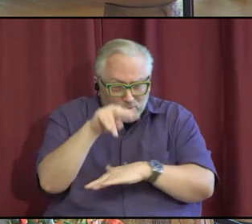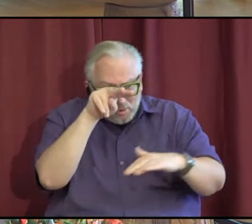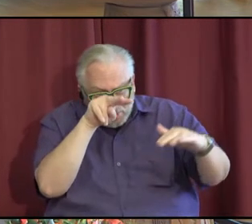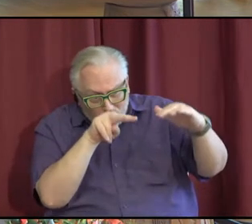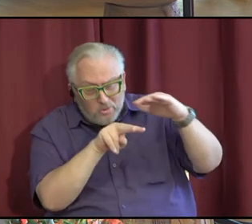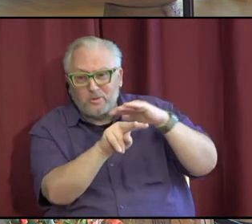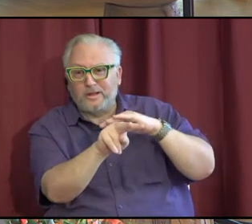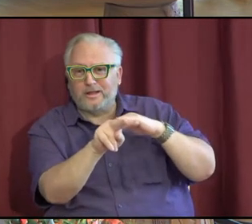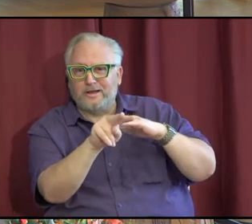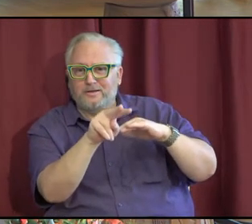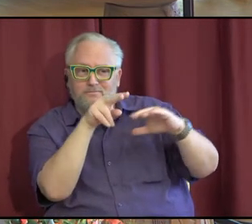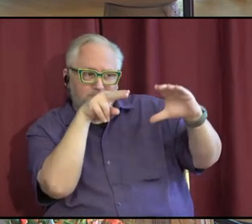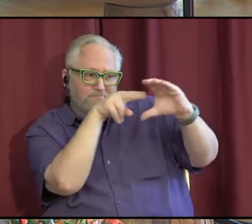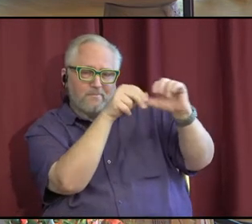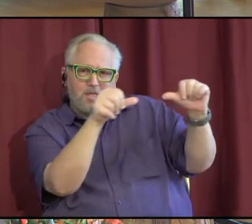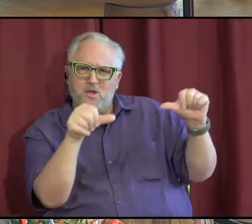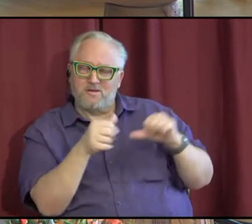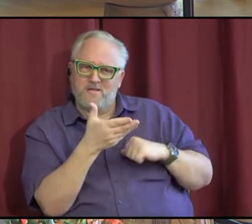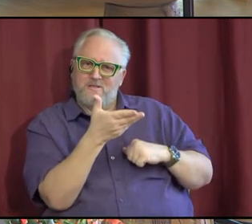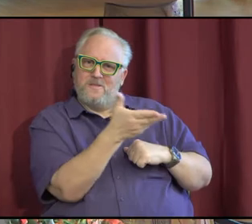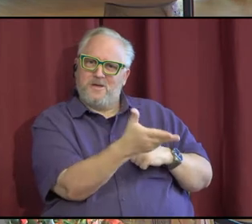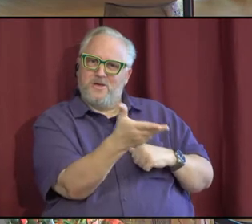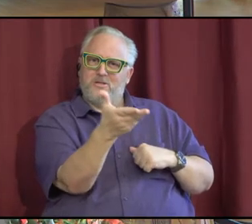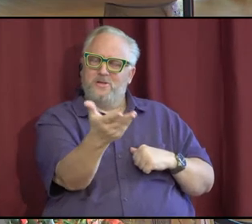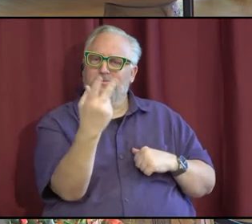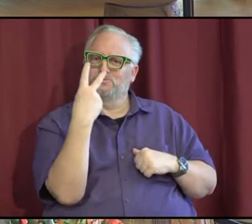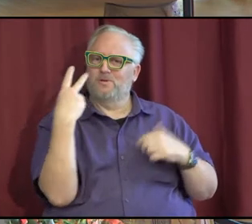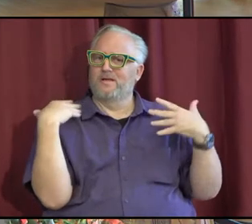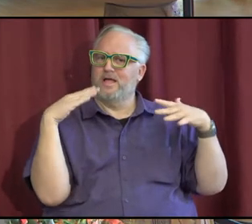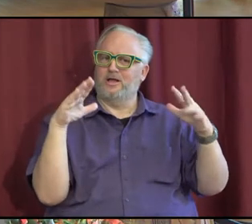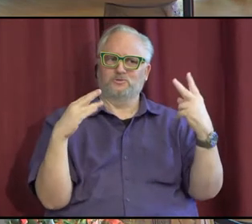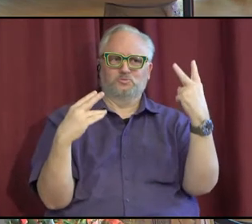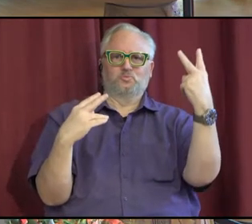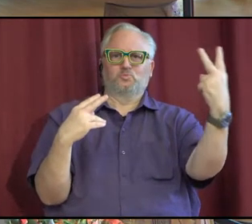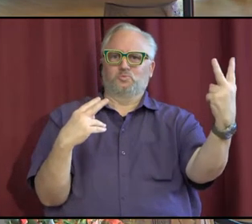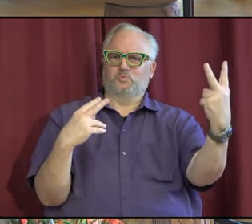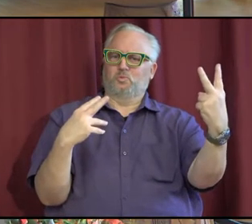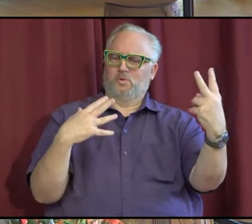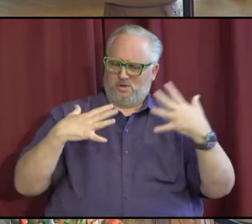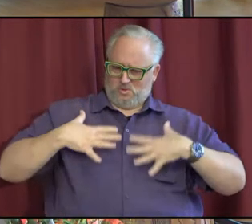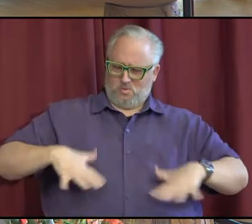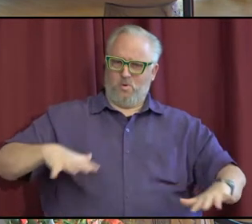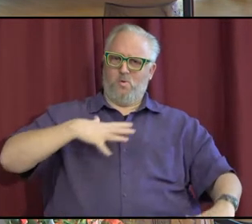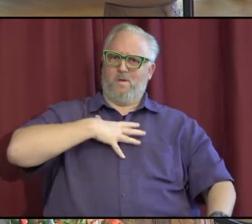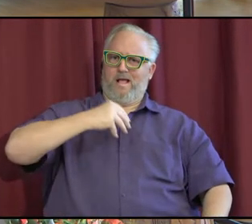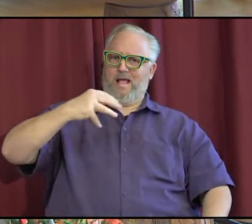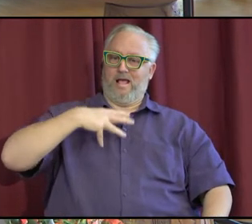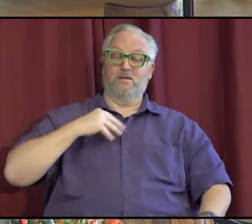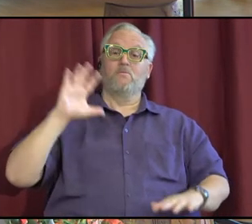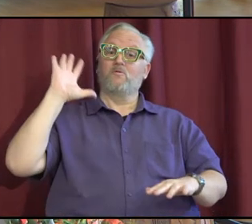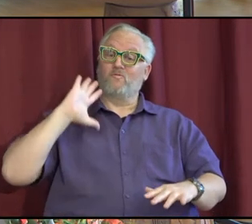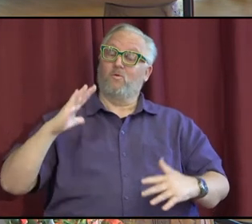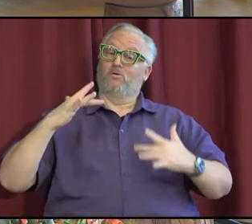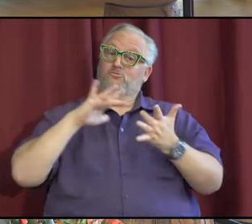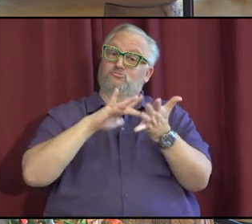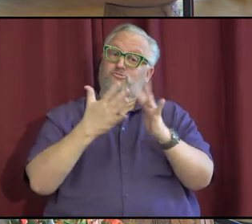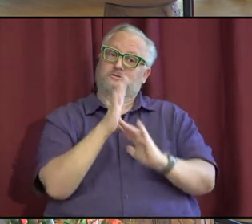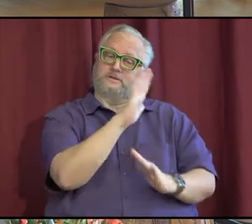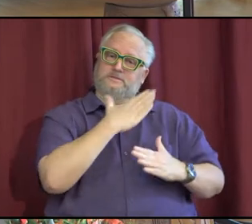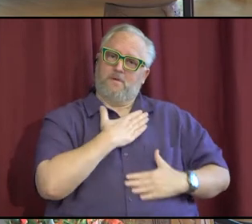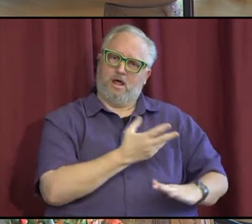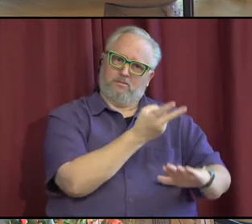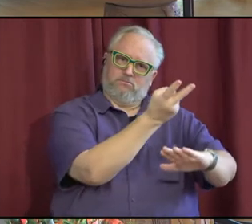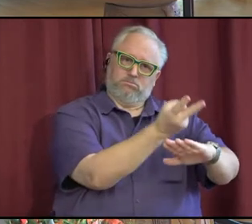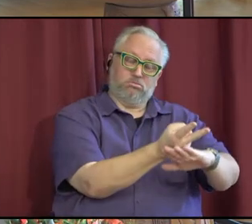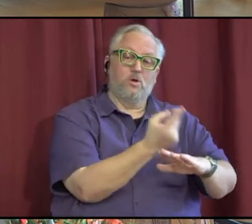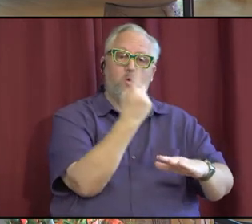into the tomb, and she saw two angels in white sitting where the body of Jesus had been lying, one at the